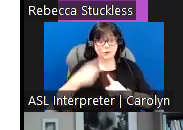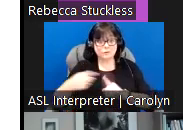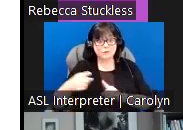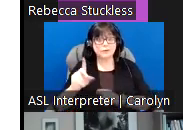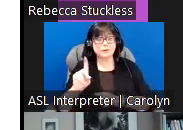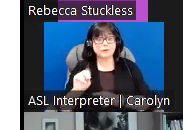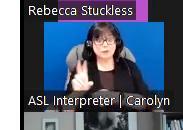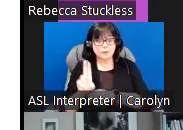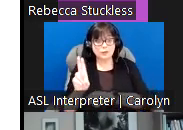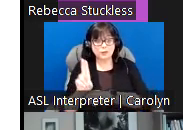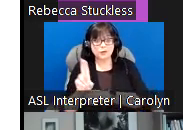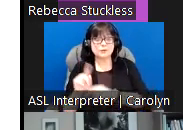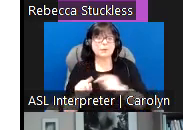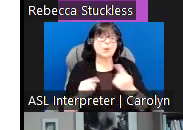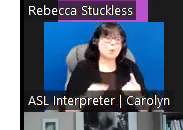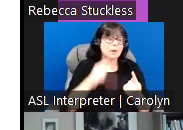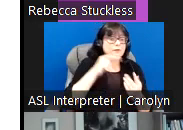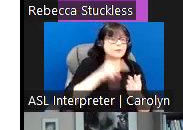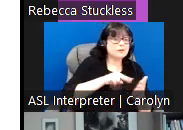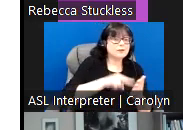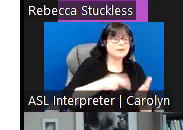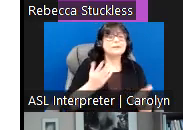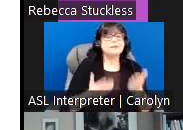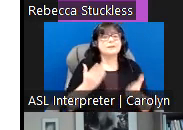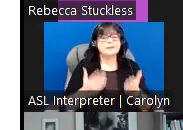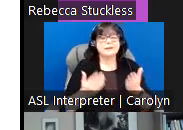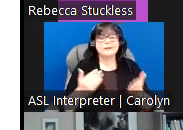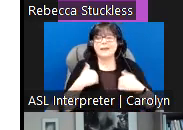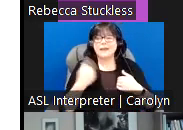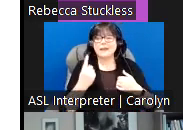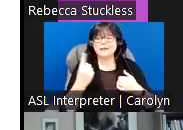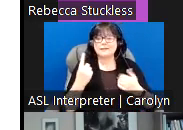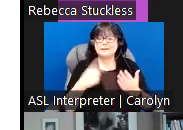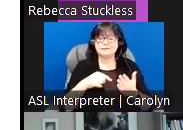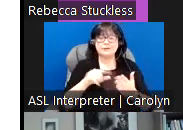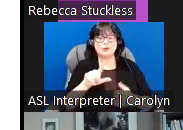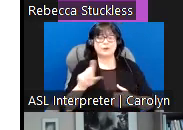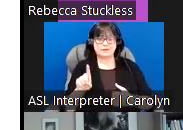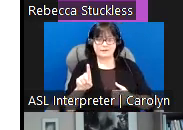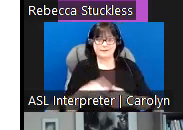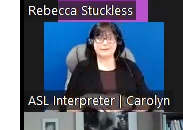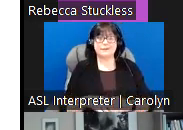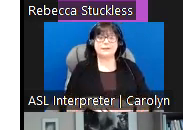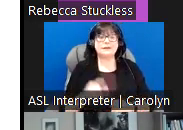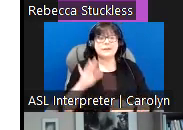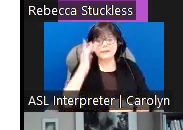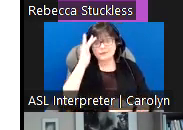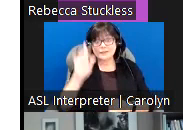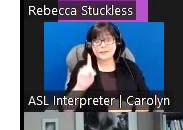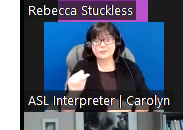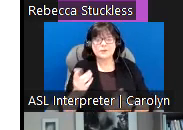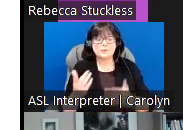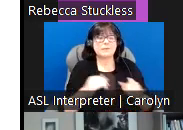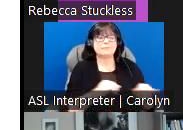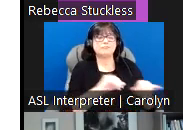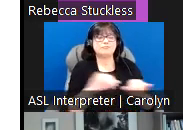they wouldn't, otherwise they would score 1 across the board. If there's intellectual disability, that would be typical. Or sometimes